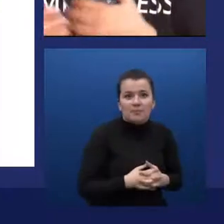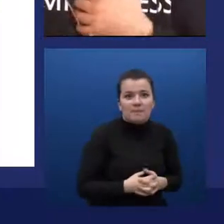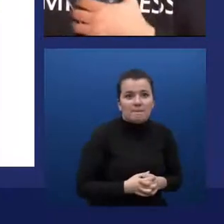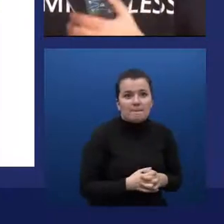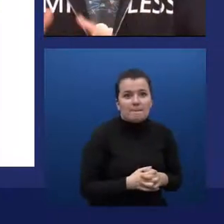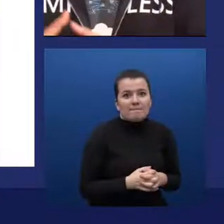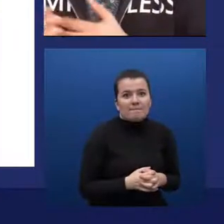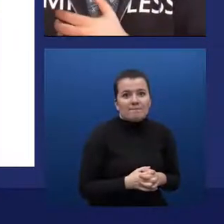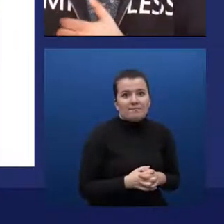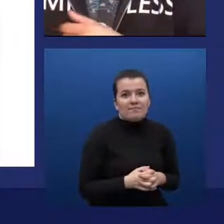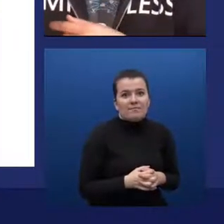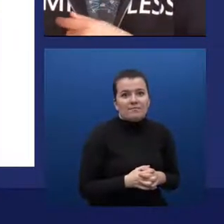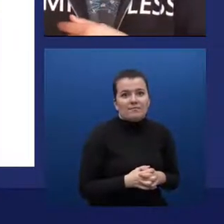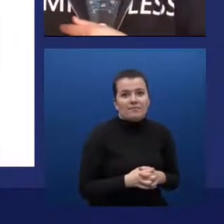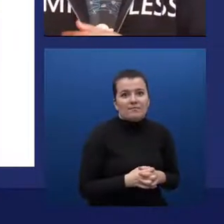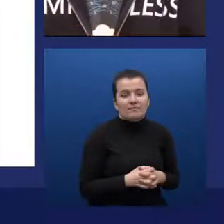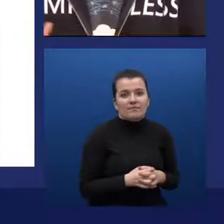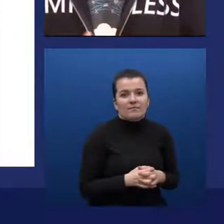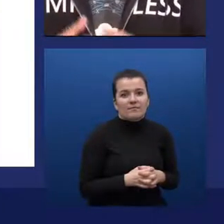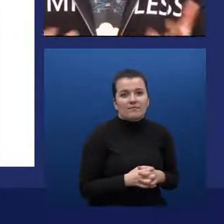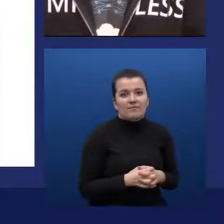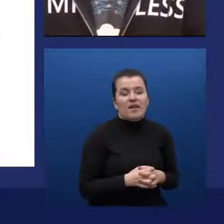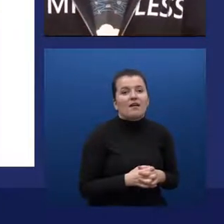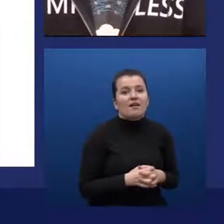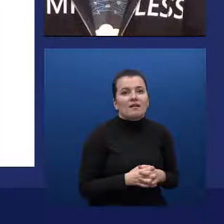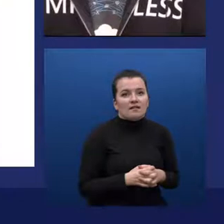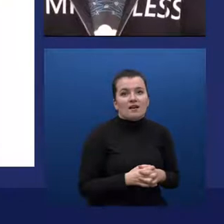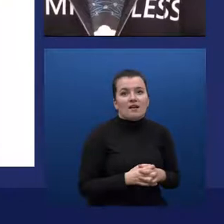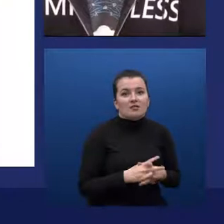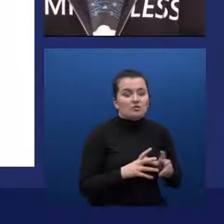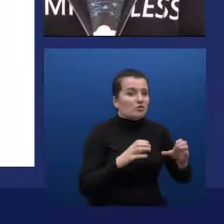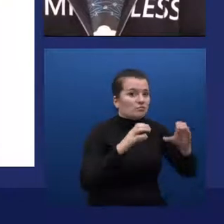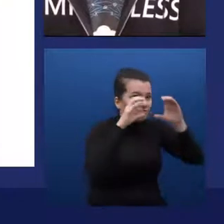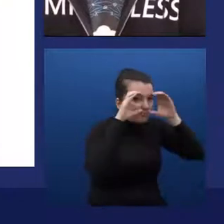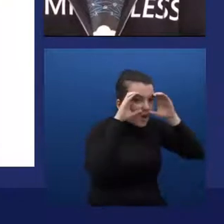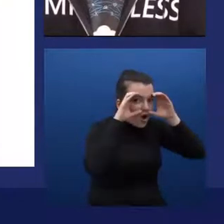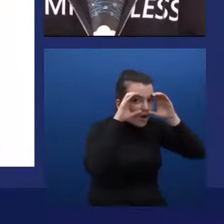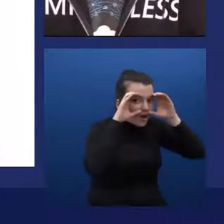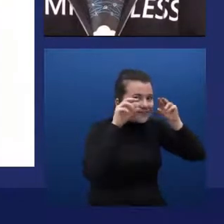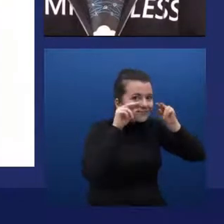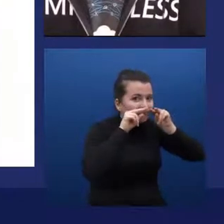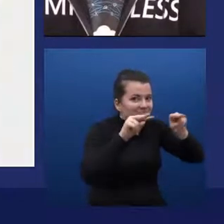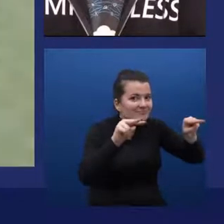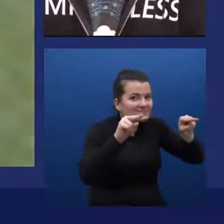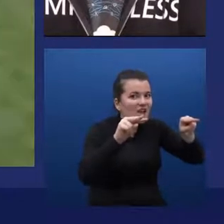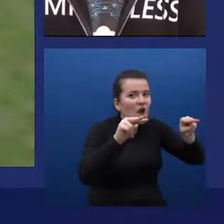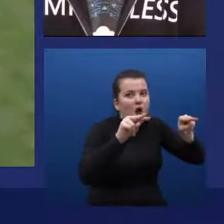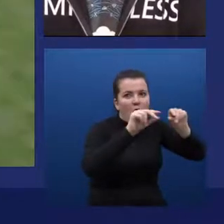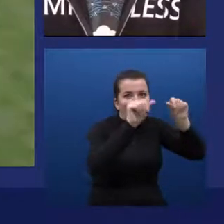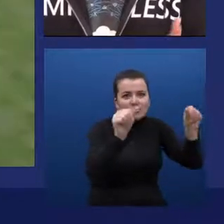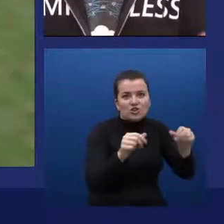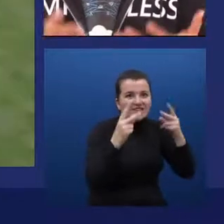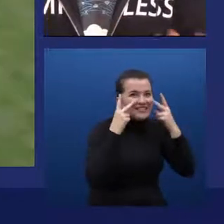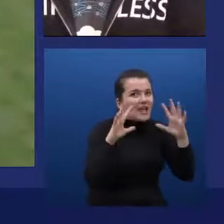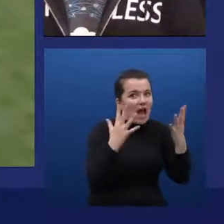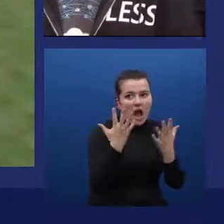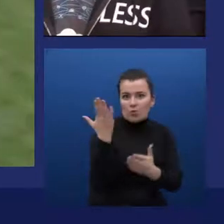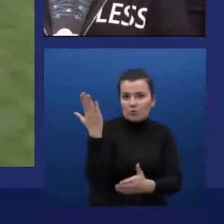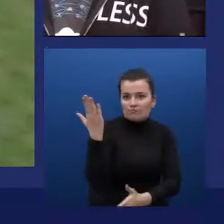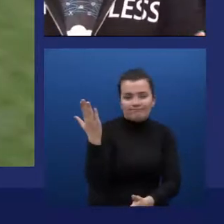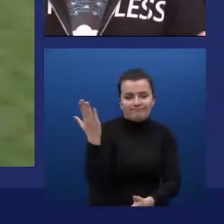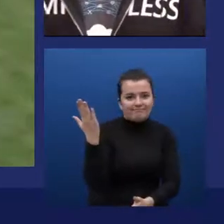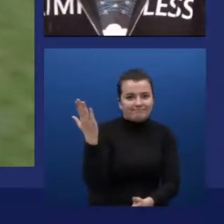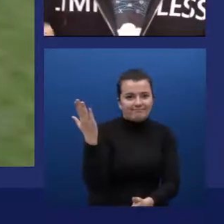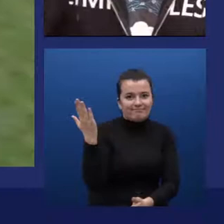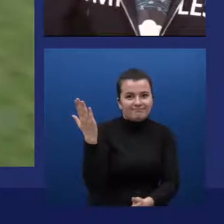But the output, as you know, is going through a HoloLens for the object recognition. And I'll give you a quick example of what that looks like. And remember, we talked